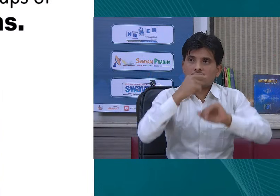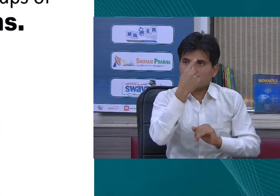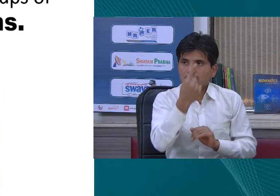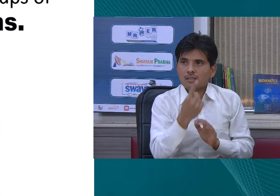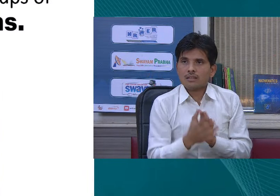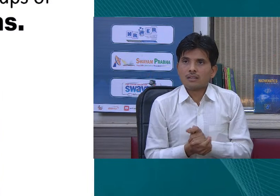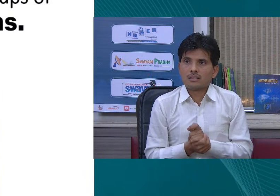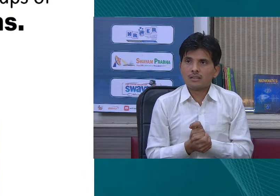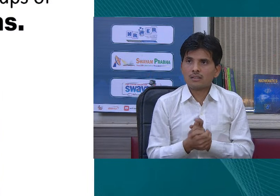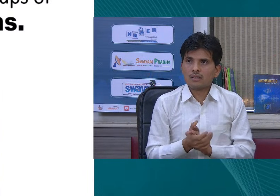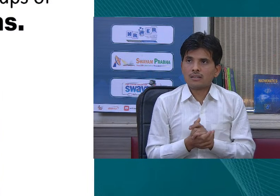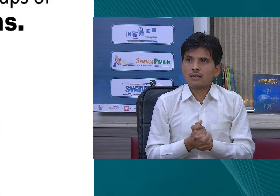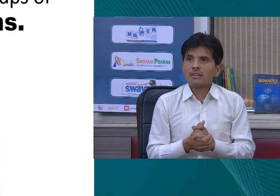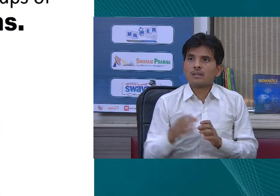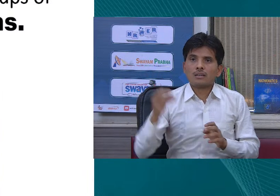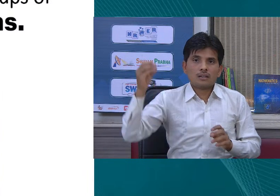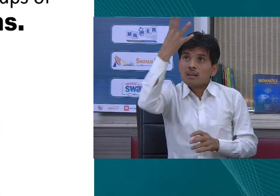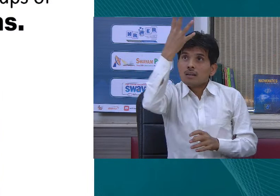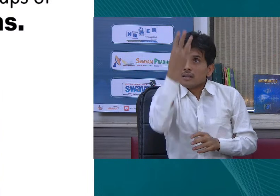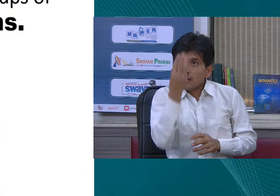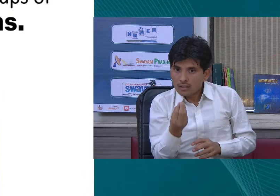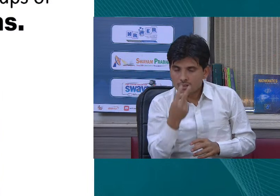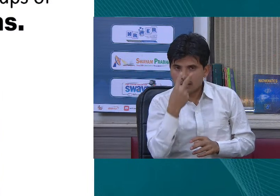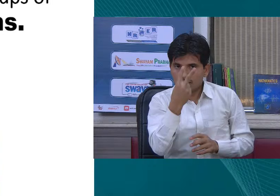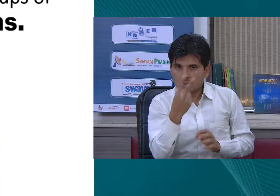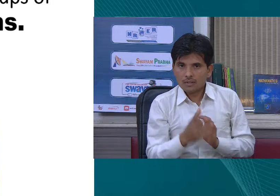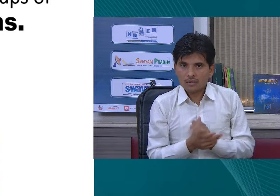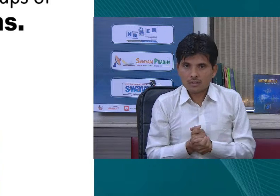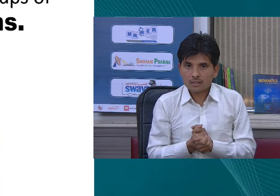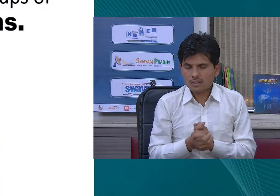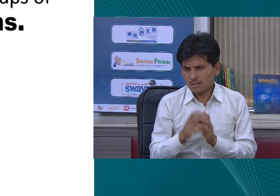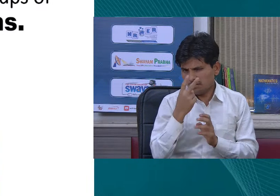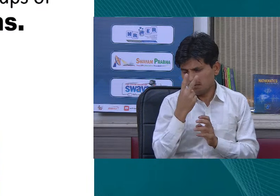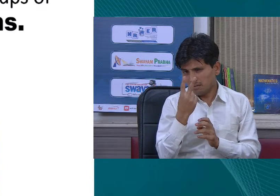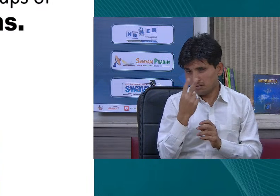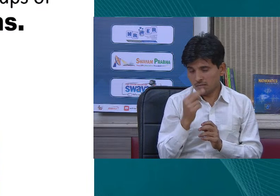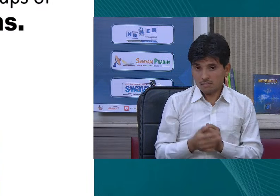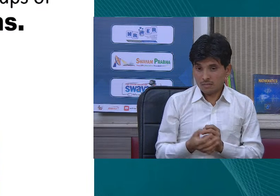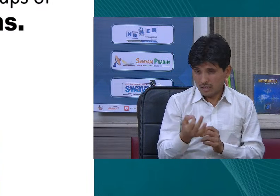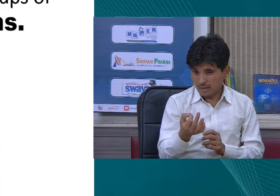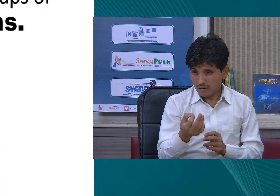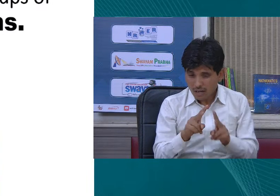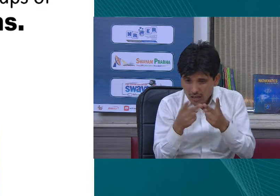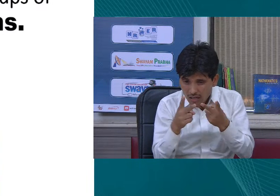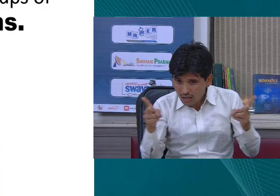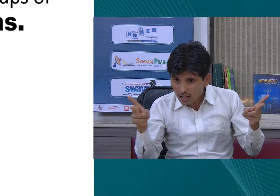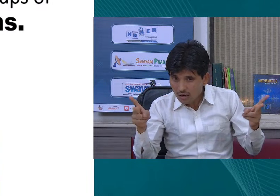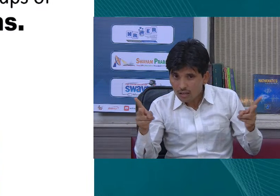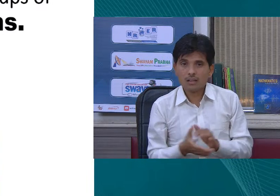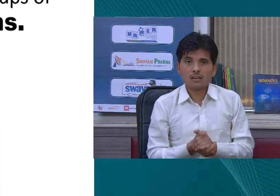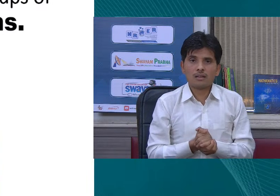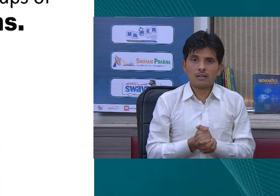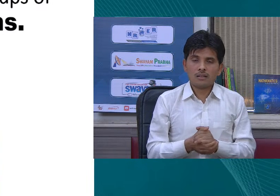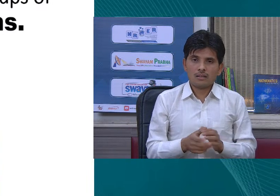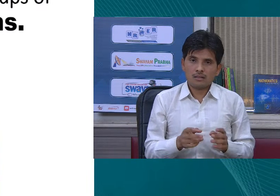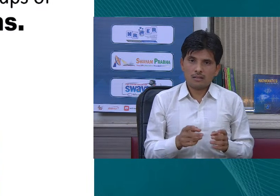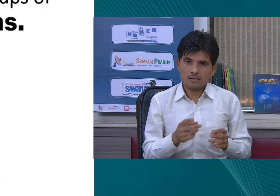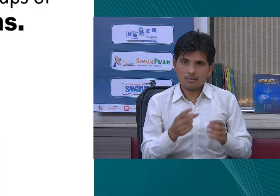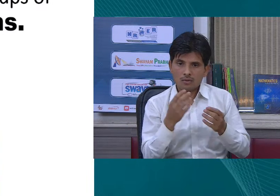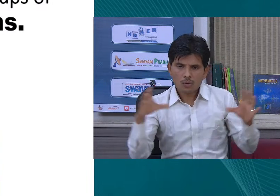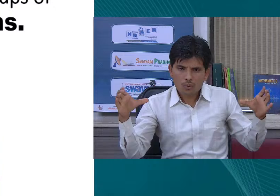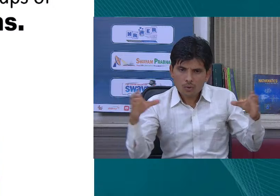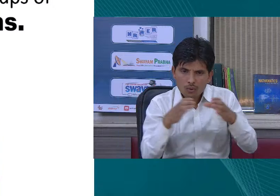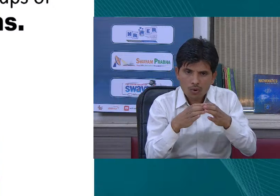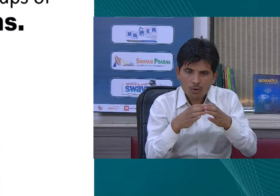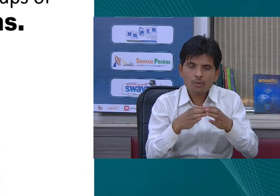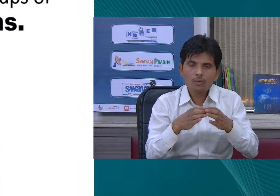on a clear night, when you watch the night sky, you must have noticed various patterns that are made by certain groups